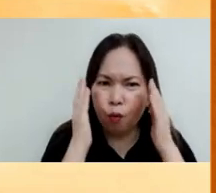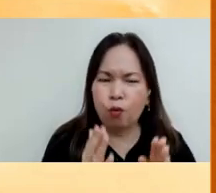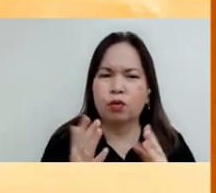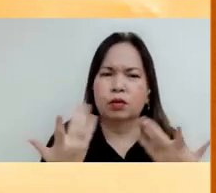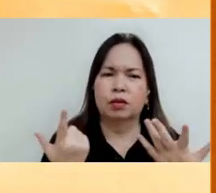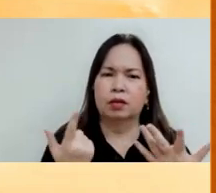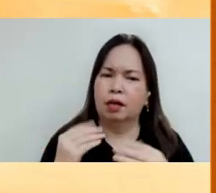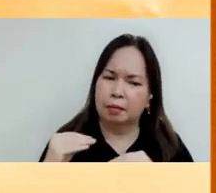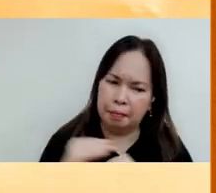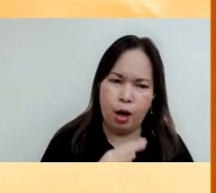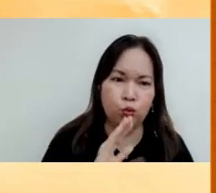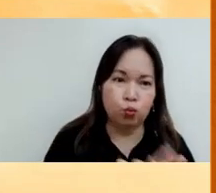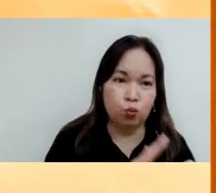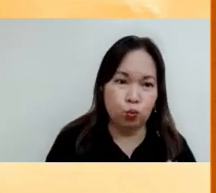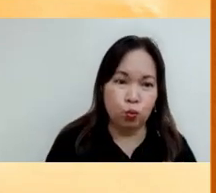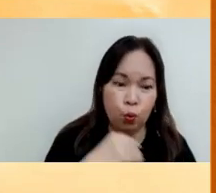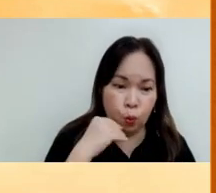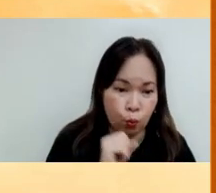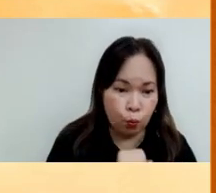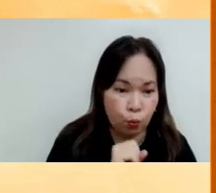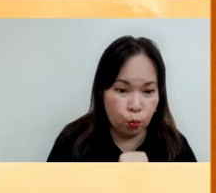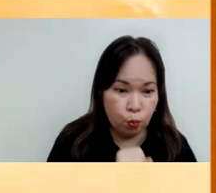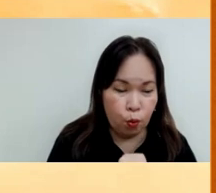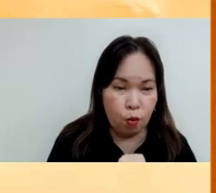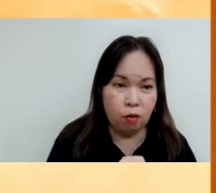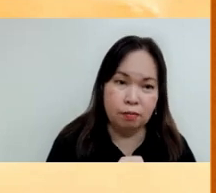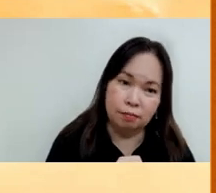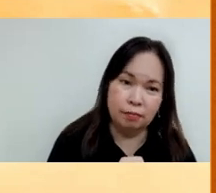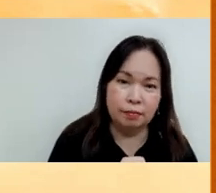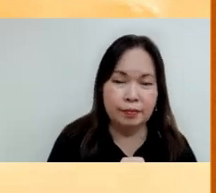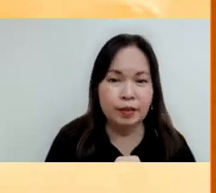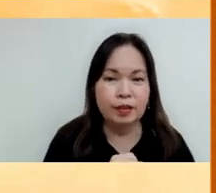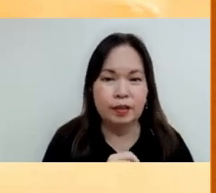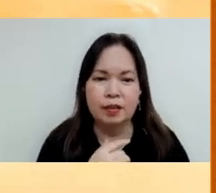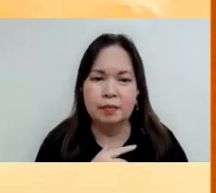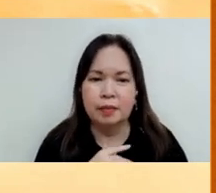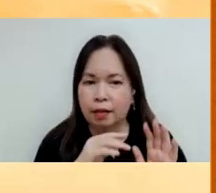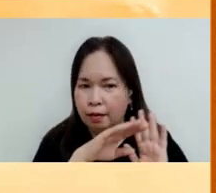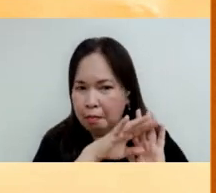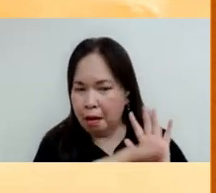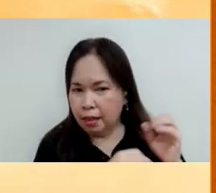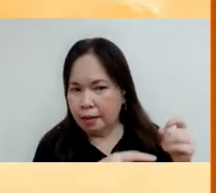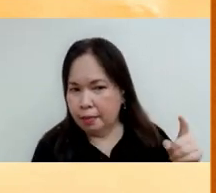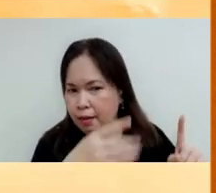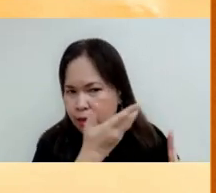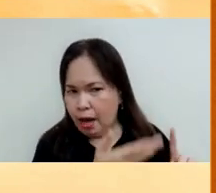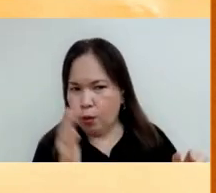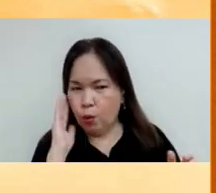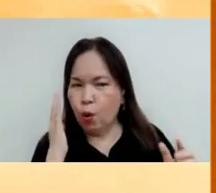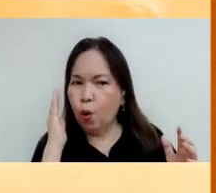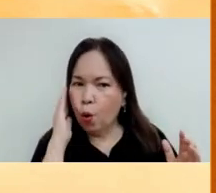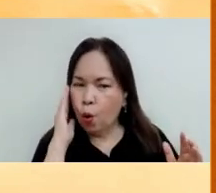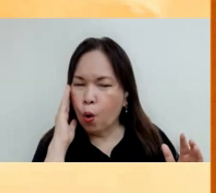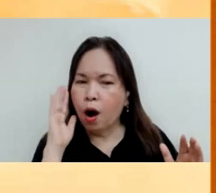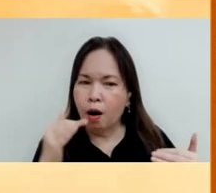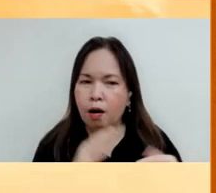productivity. No? So here is more of a exhaustive list. So physically, as I mentioned, no, parang all parts of the